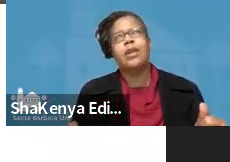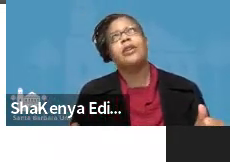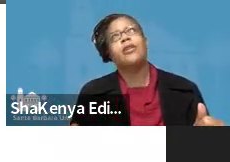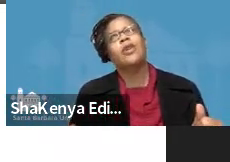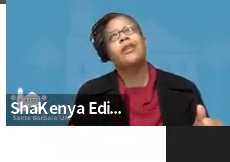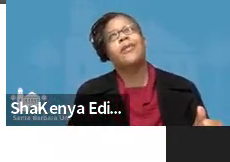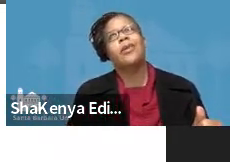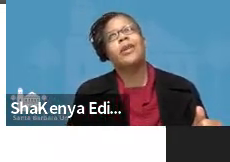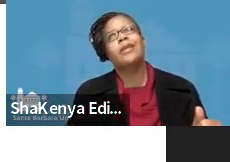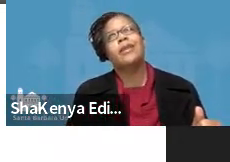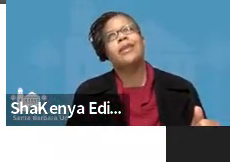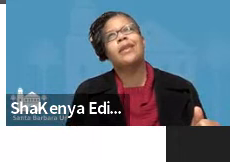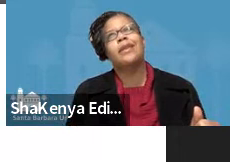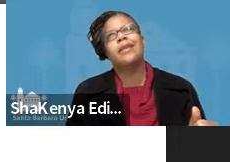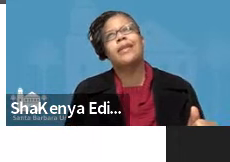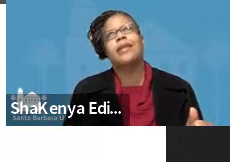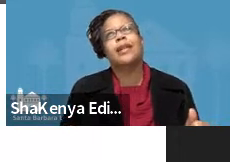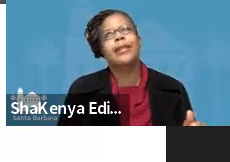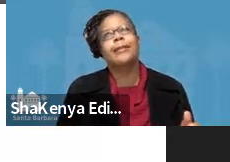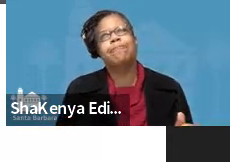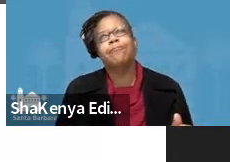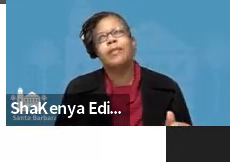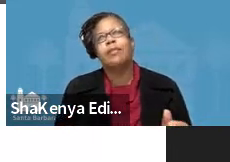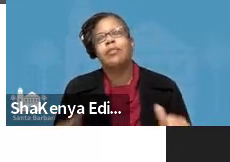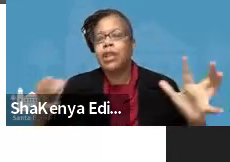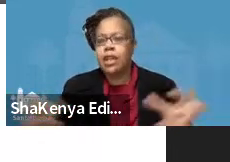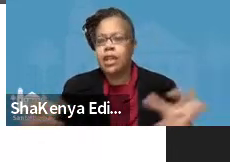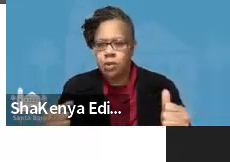the work that they're wanting to focus on is